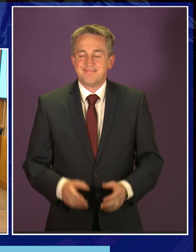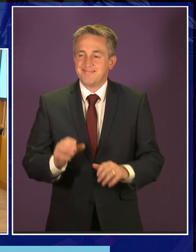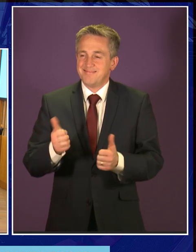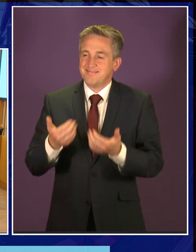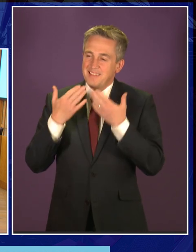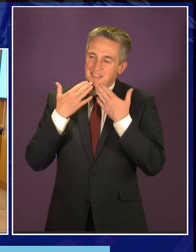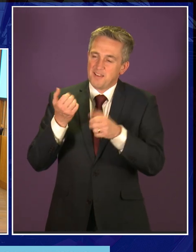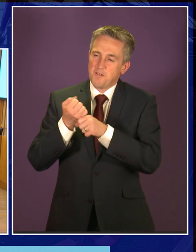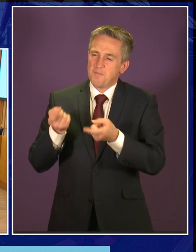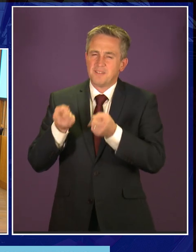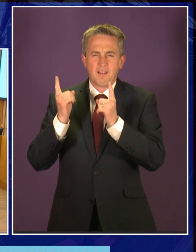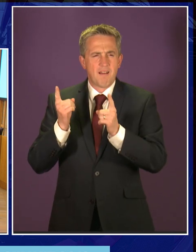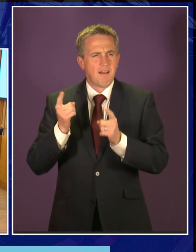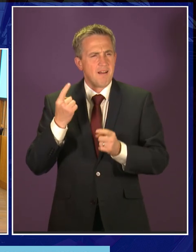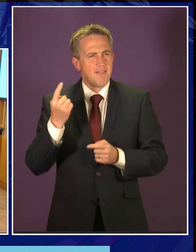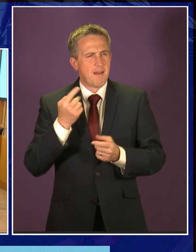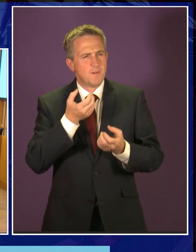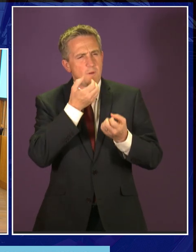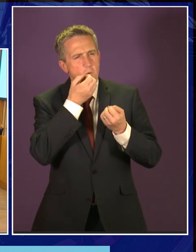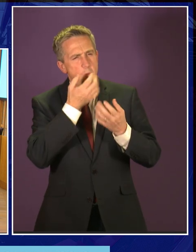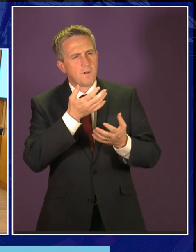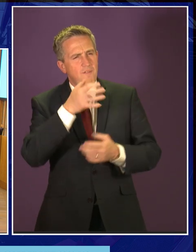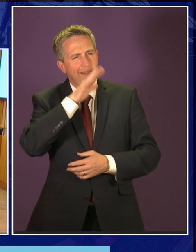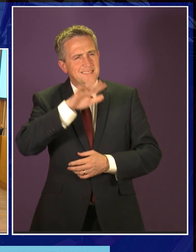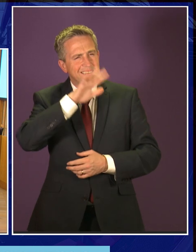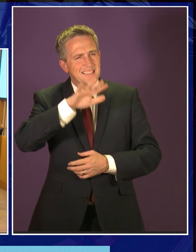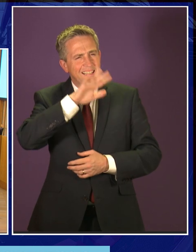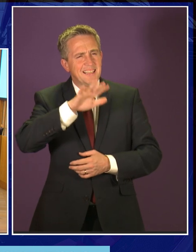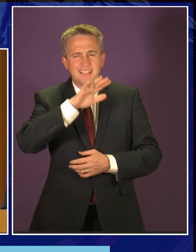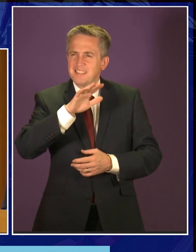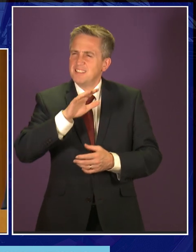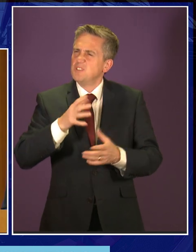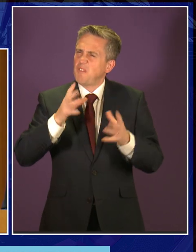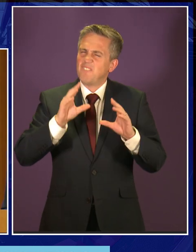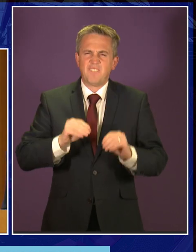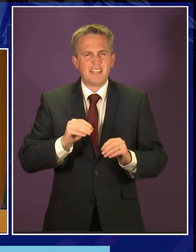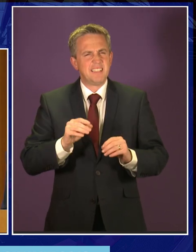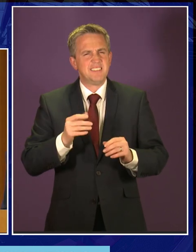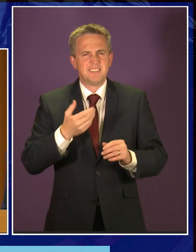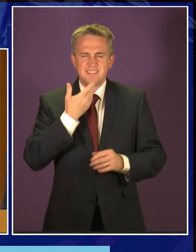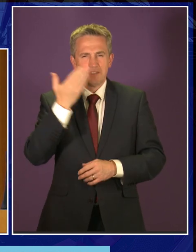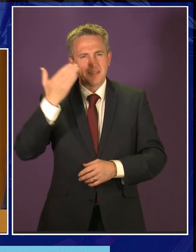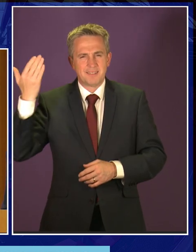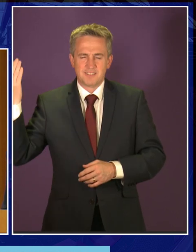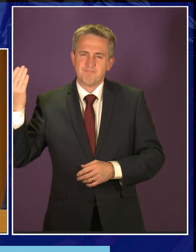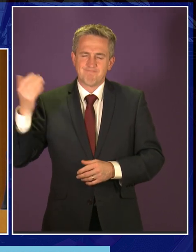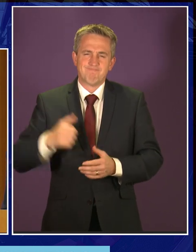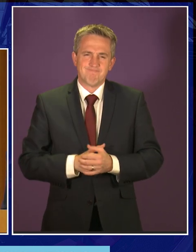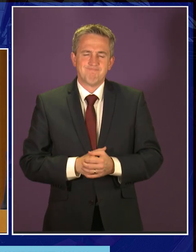Thank you very much, Minister, and what a lovely note, well, notes, to finish on. Thank you very much,